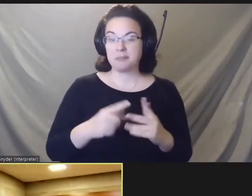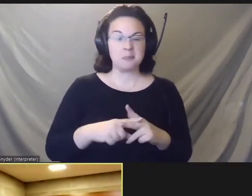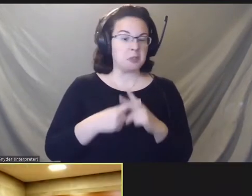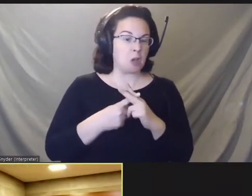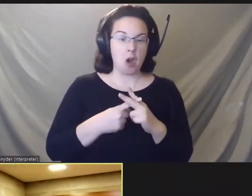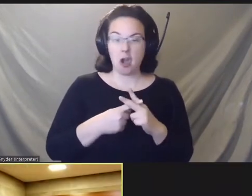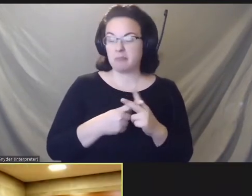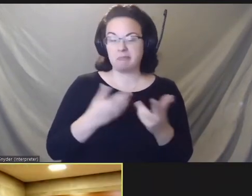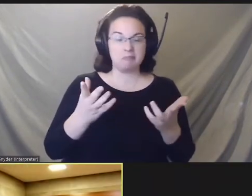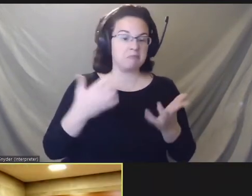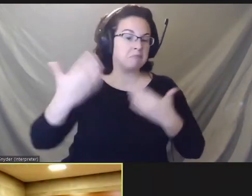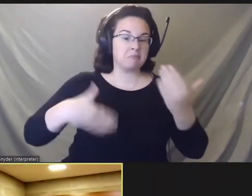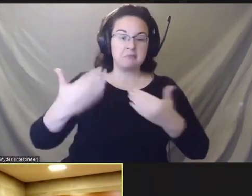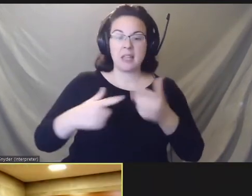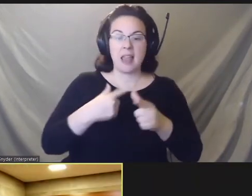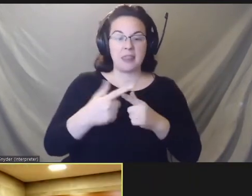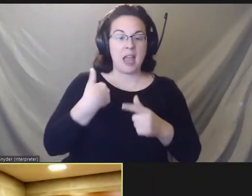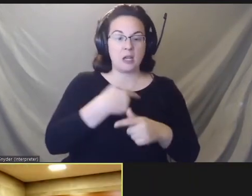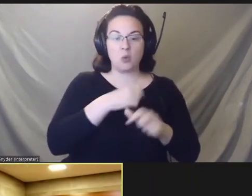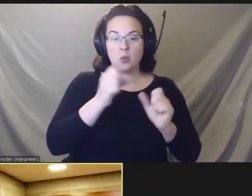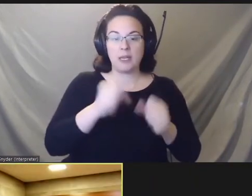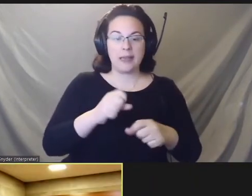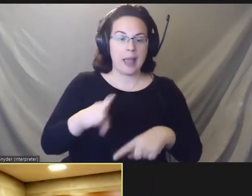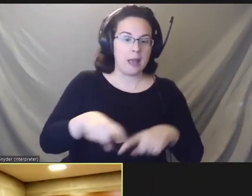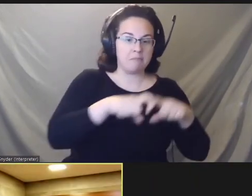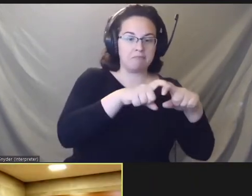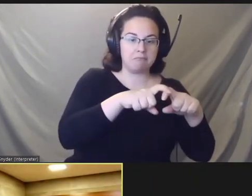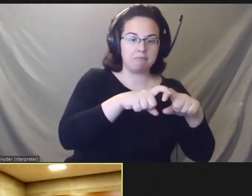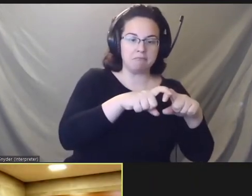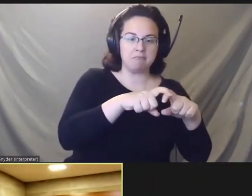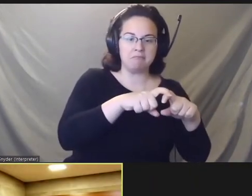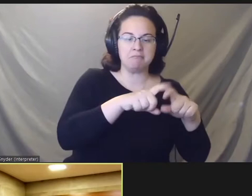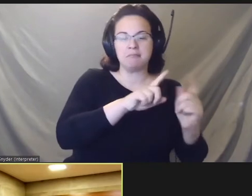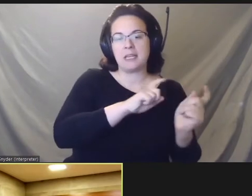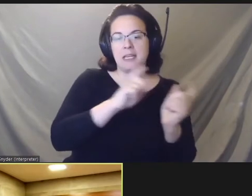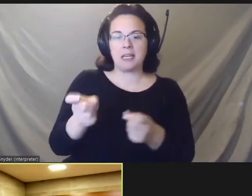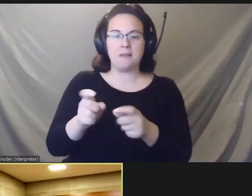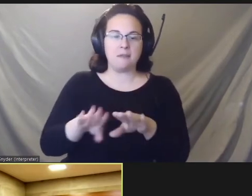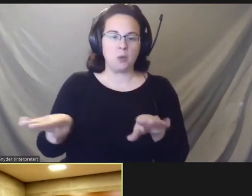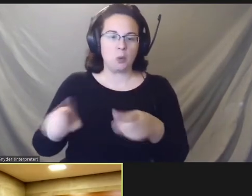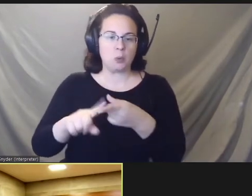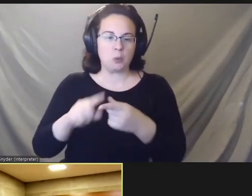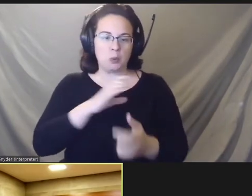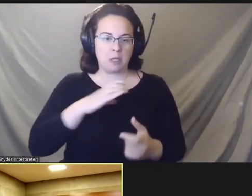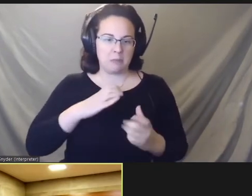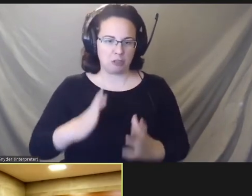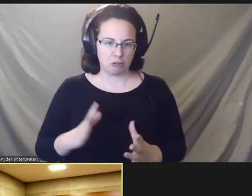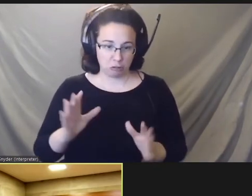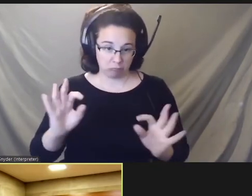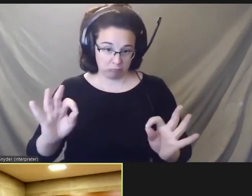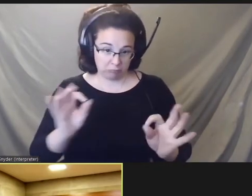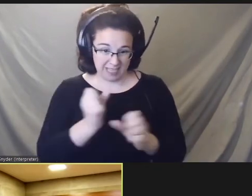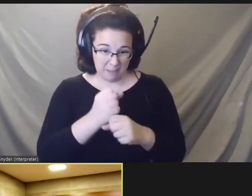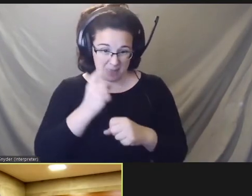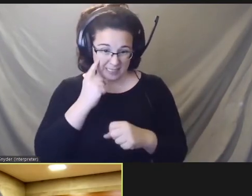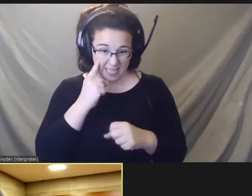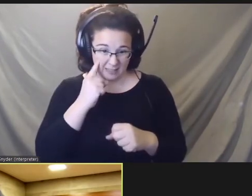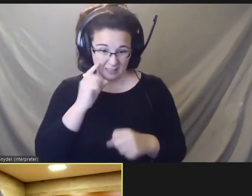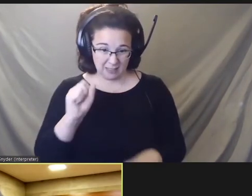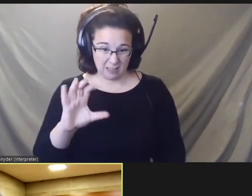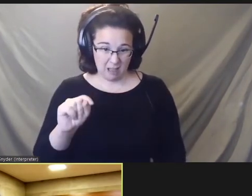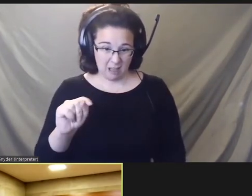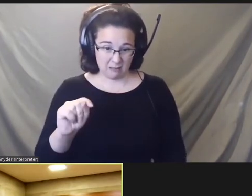can interrupt and allow the commissioner to speak. Does that make sense then, Scott?